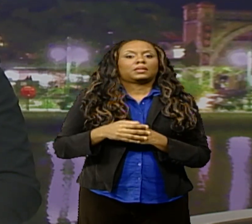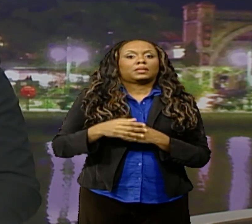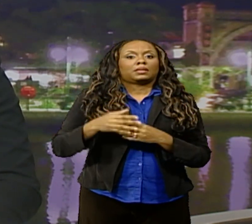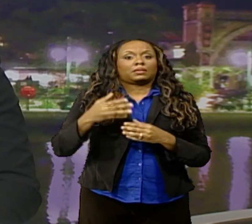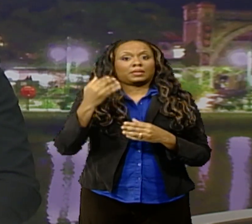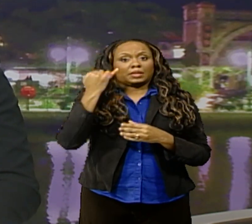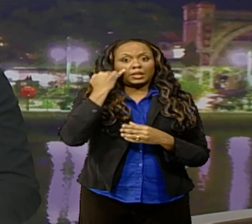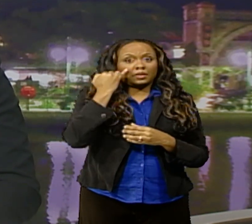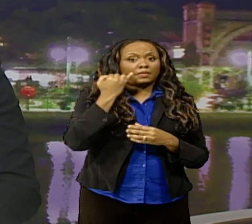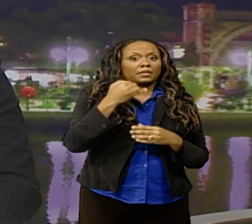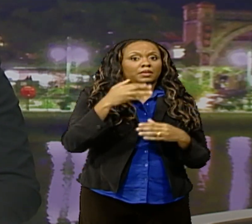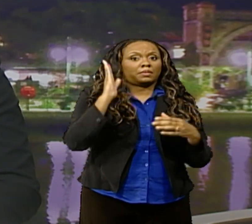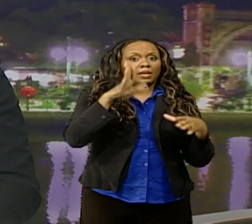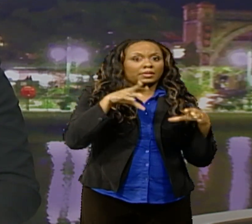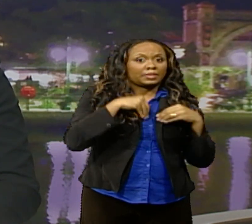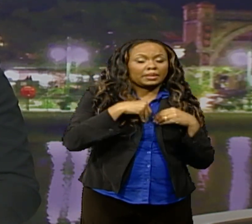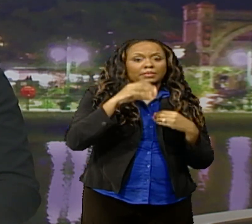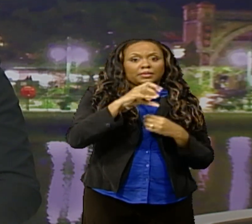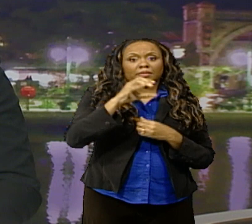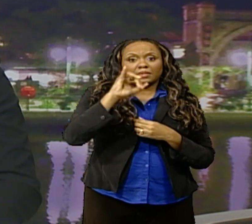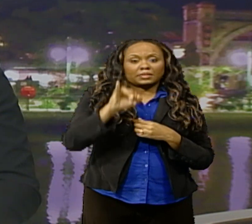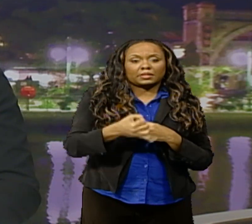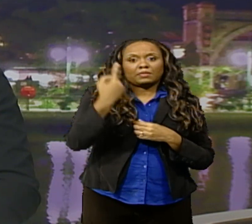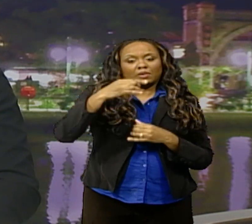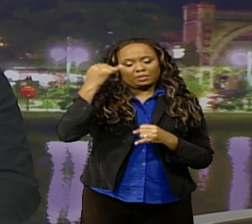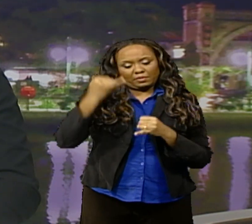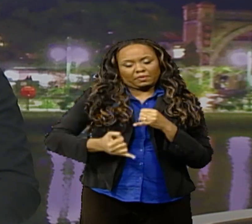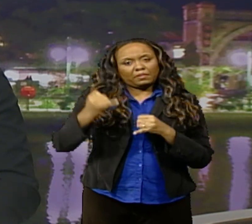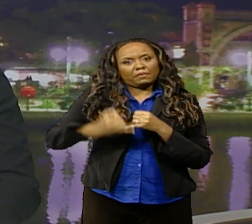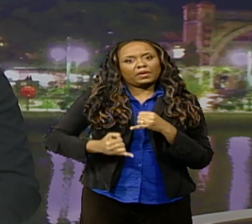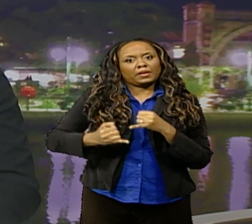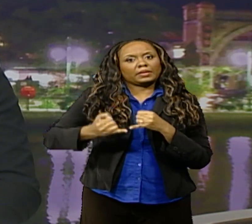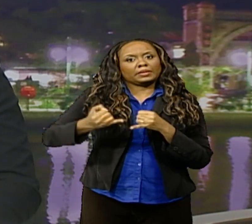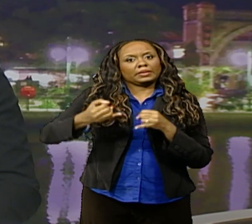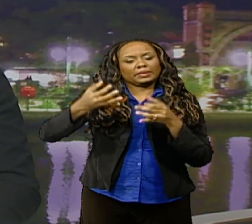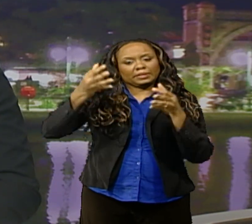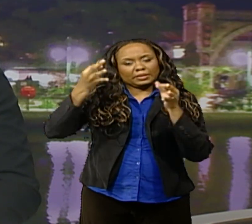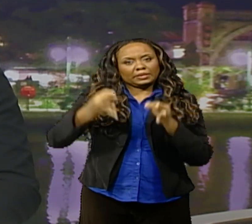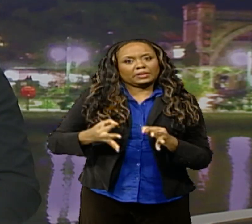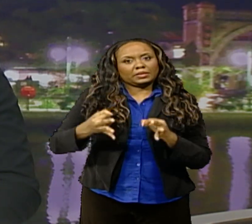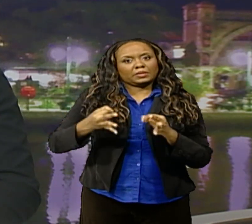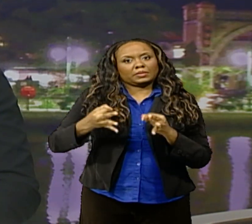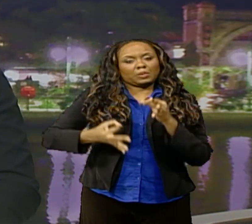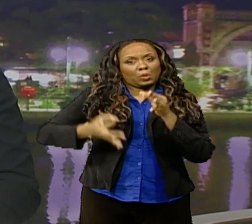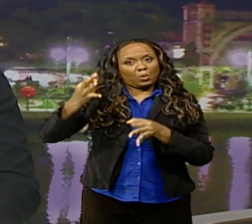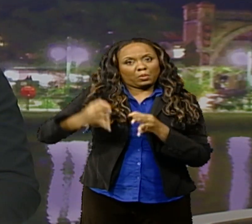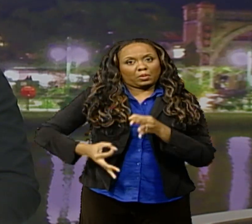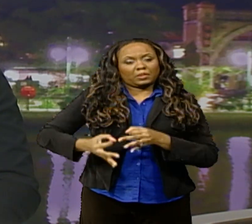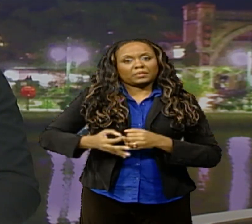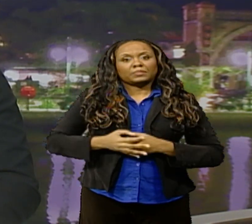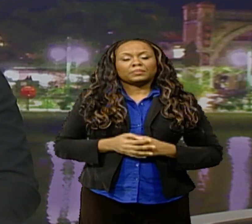the Tri-Island state will accept the CCJ as its final appellate court.